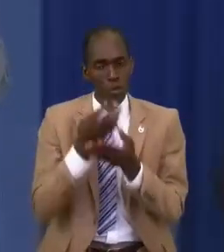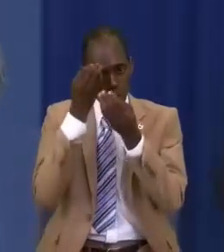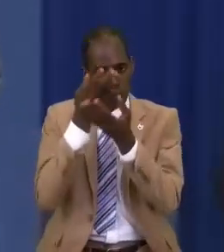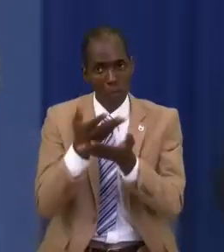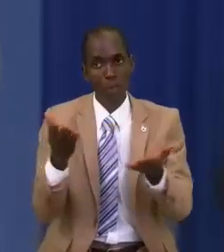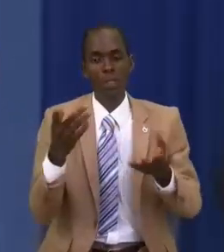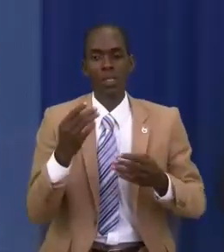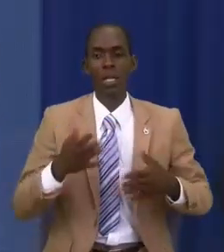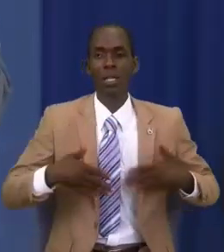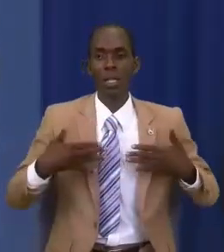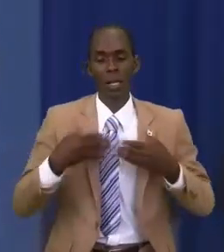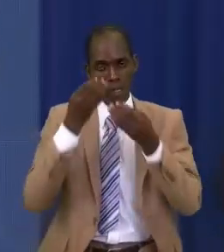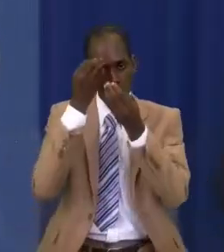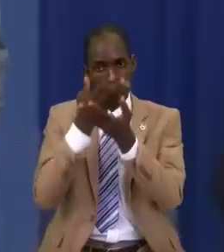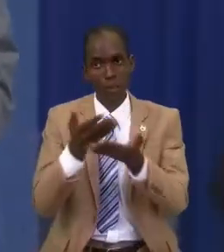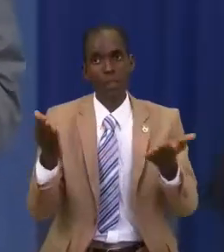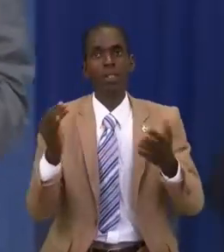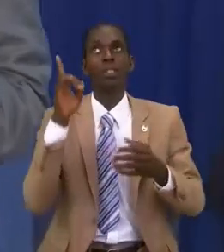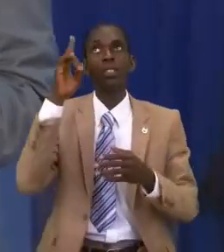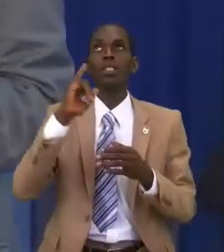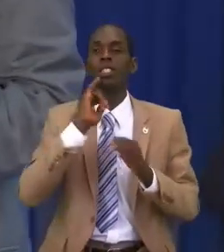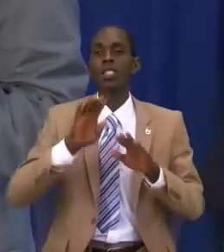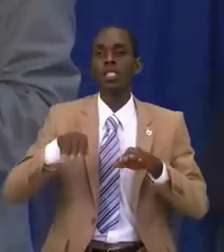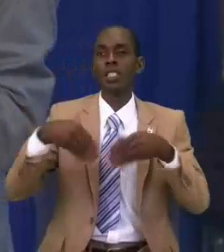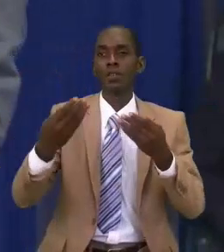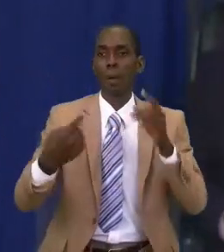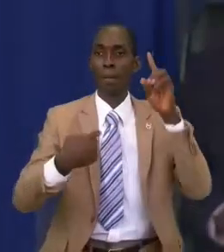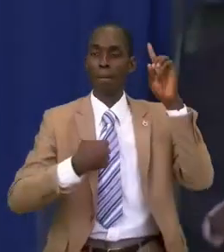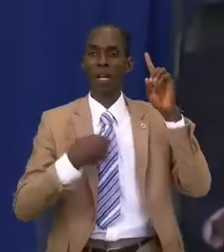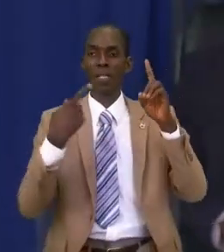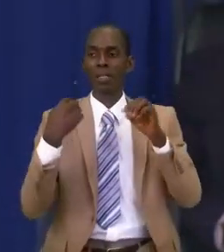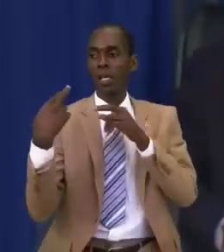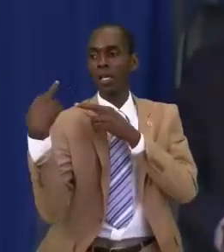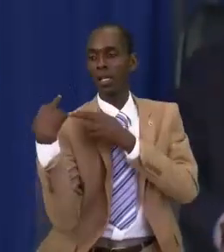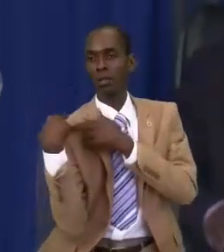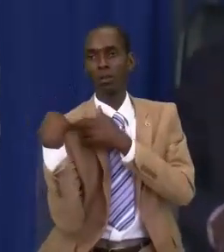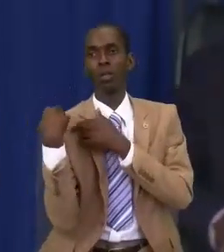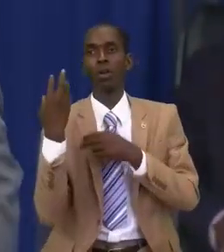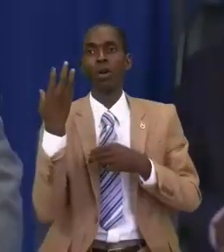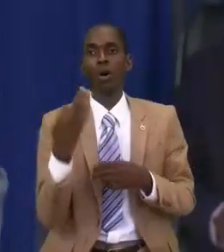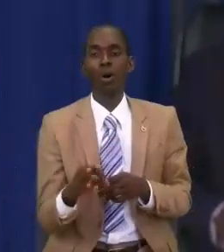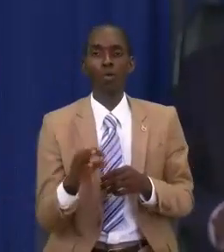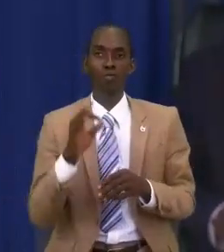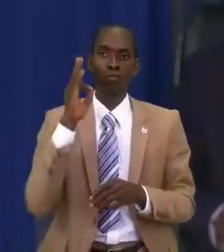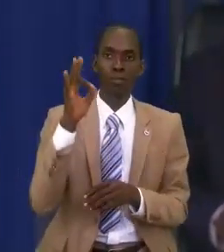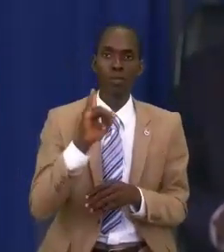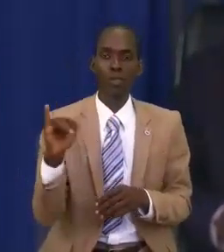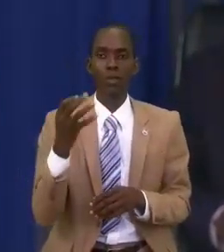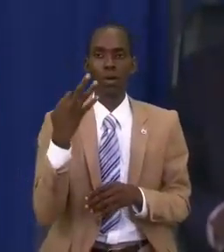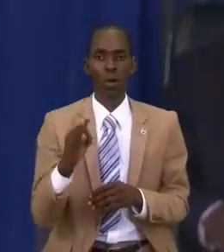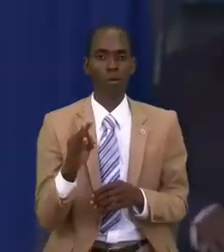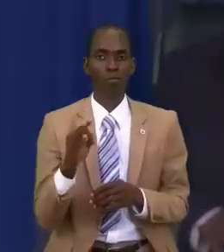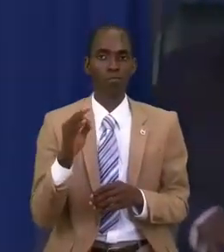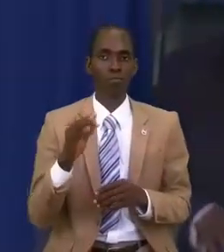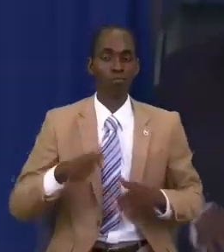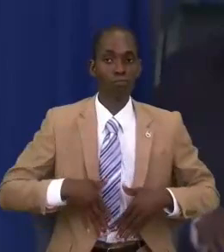is giving me the responsibility of preaching, or professing, or performing the gospel to the poor. And